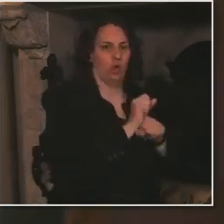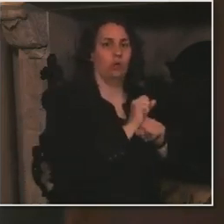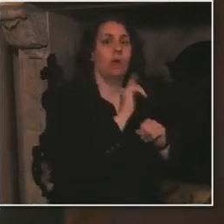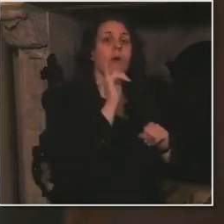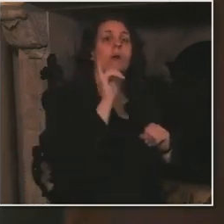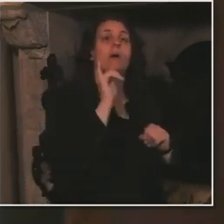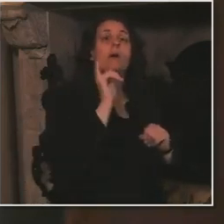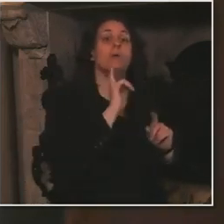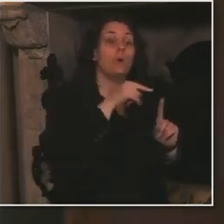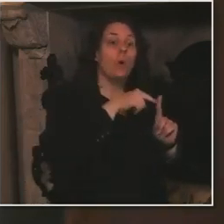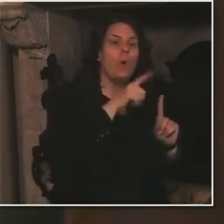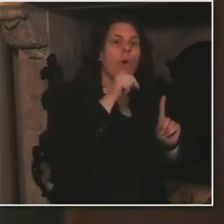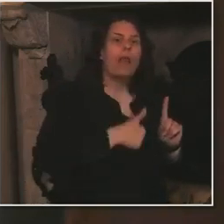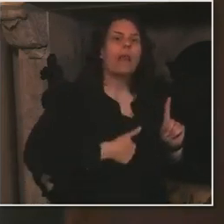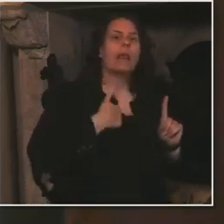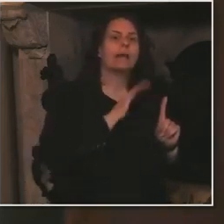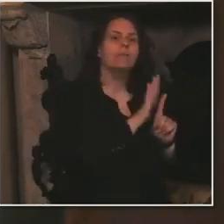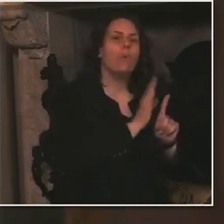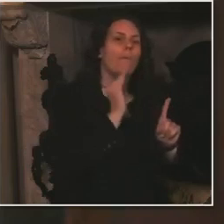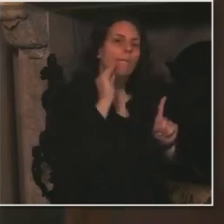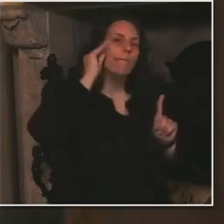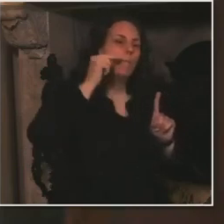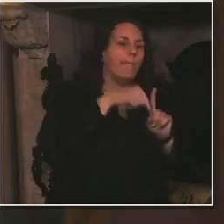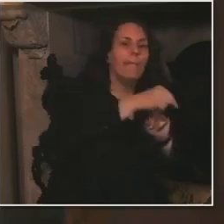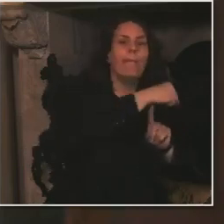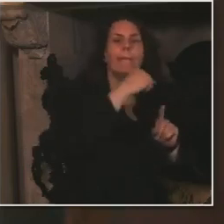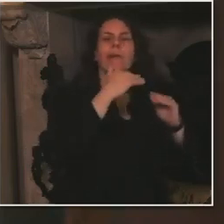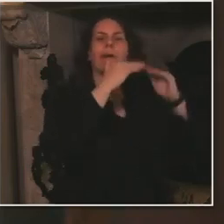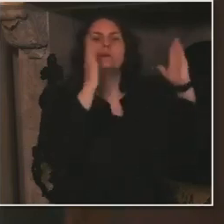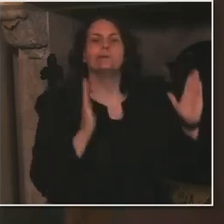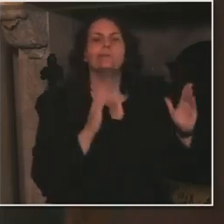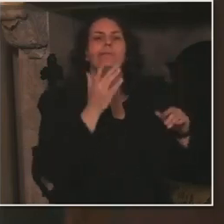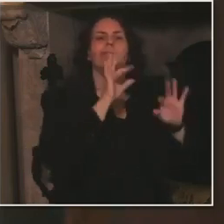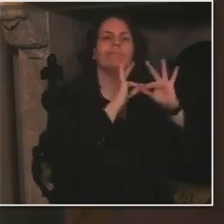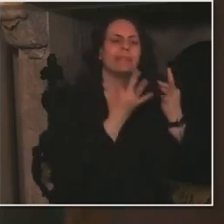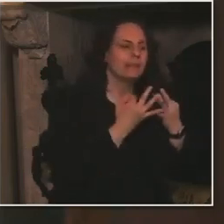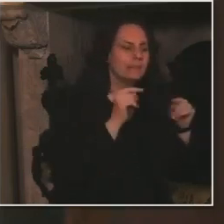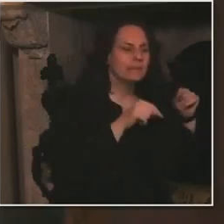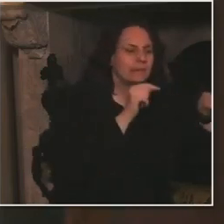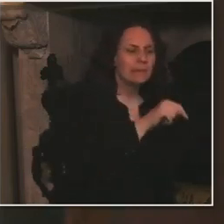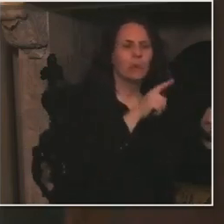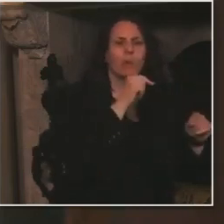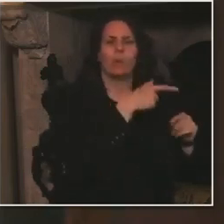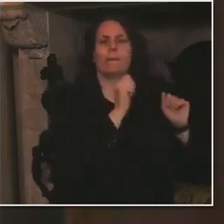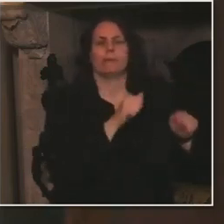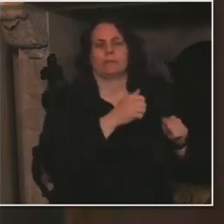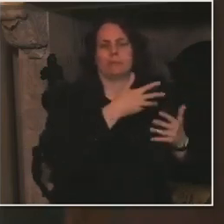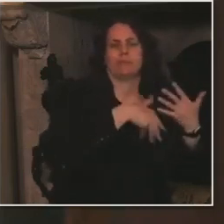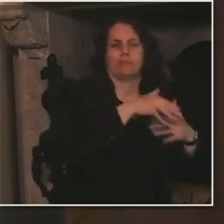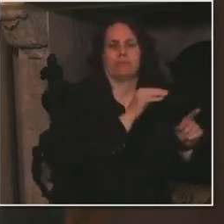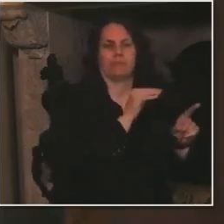family members, as well as a strategy to test in the community more